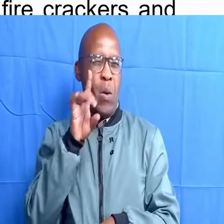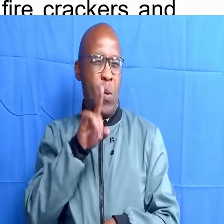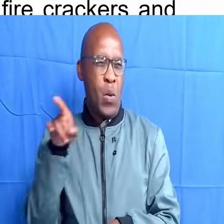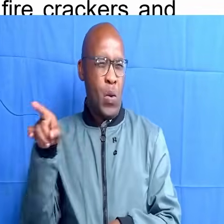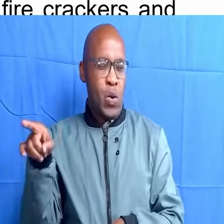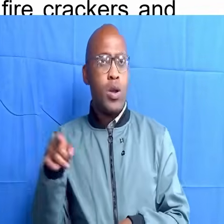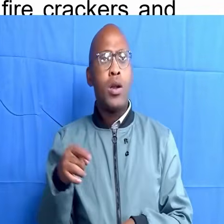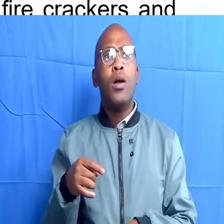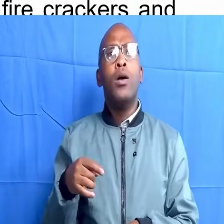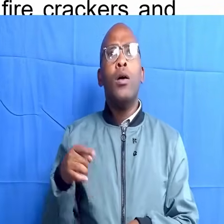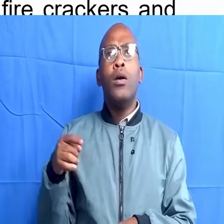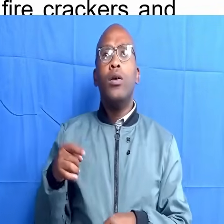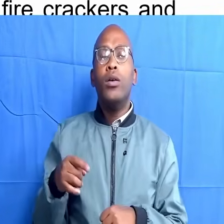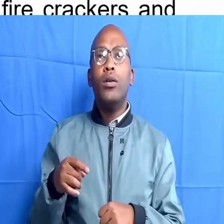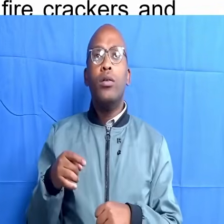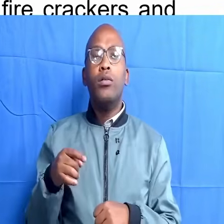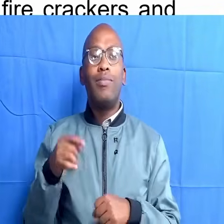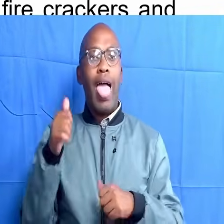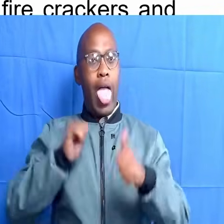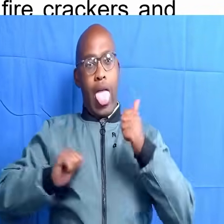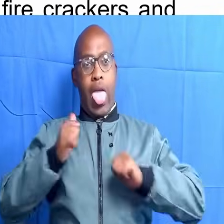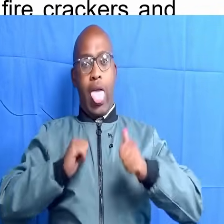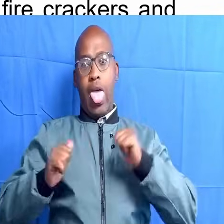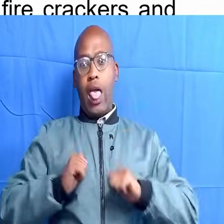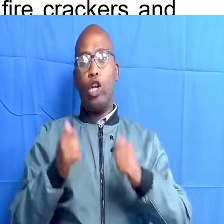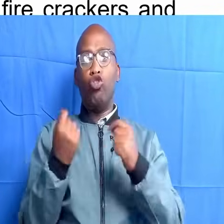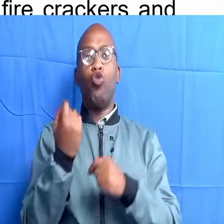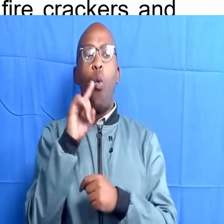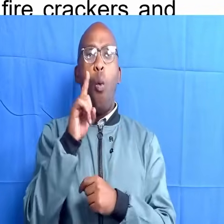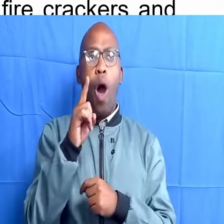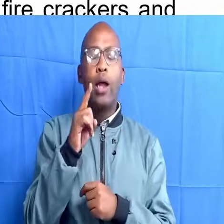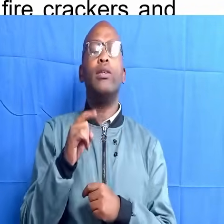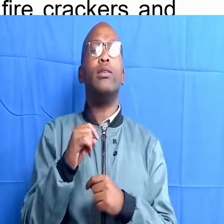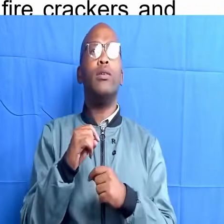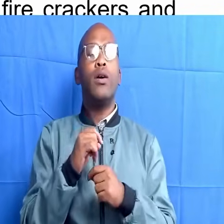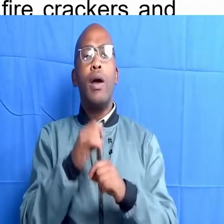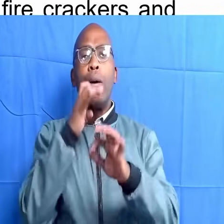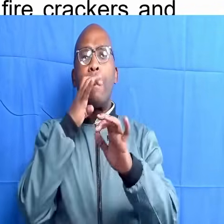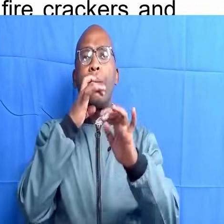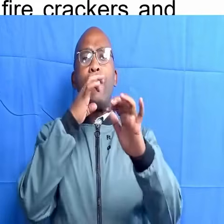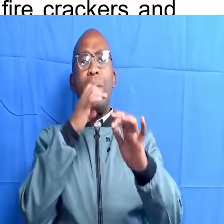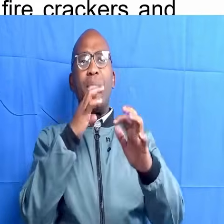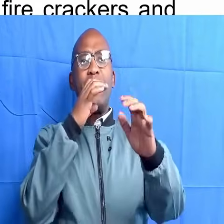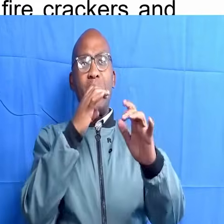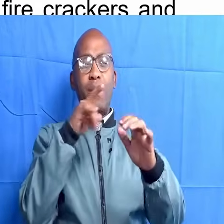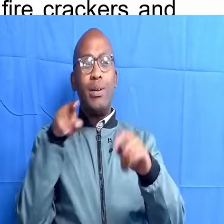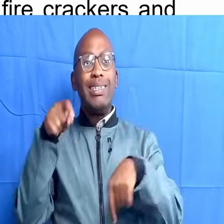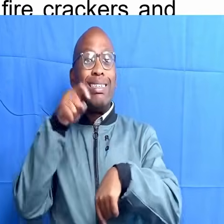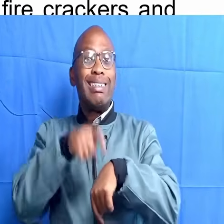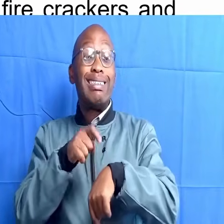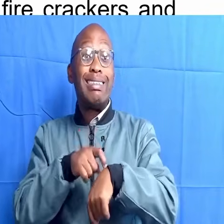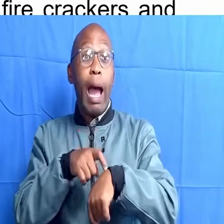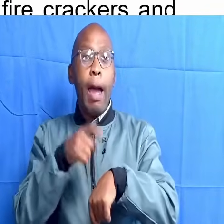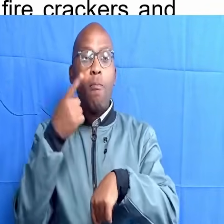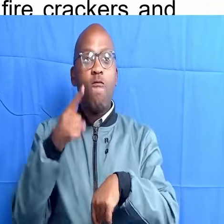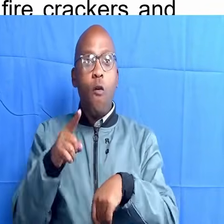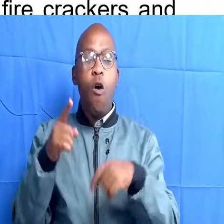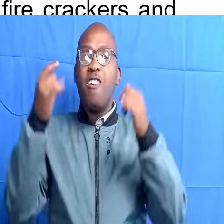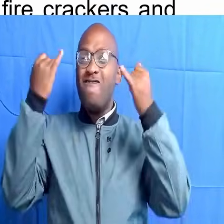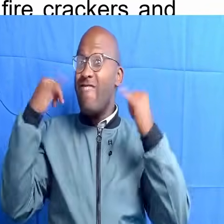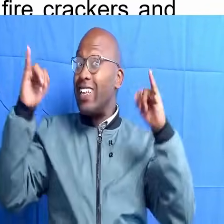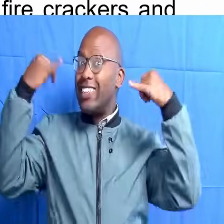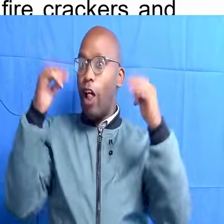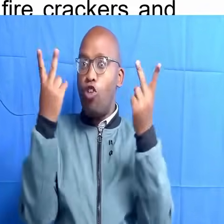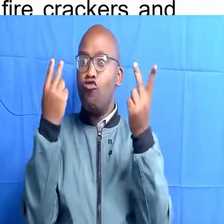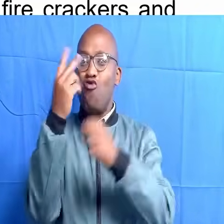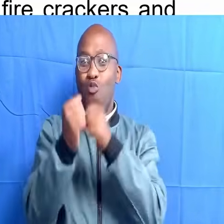funerals that took place with traditional flutes, firecrackers, and coffins. And the coffins